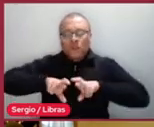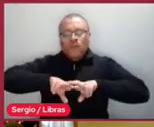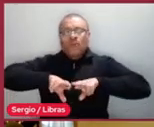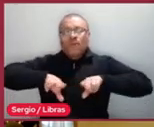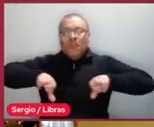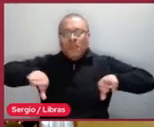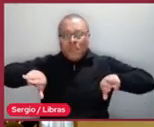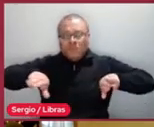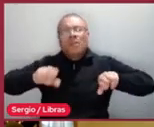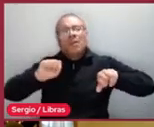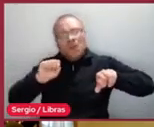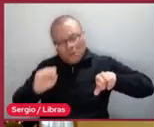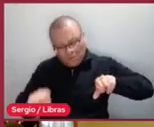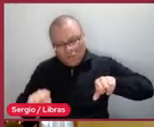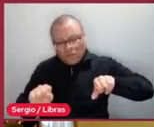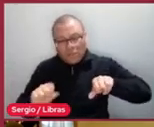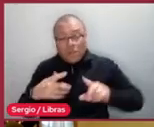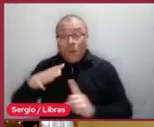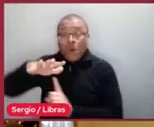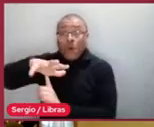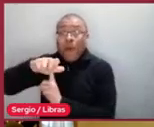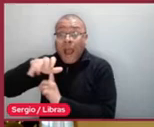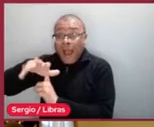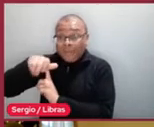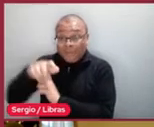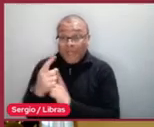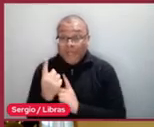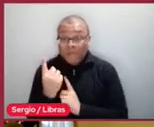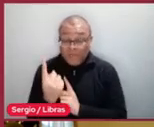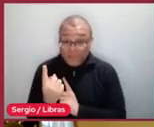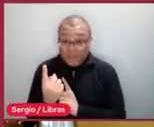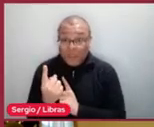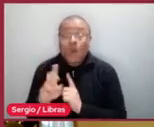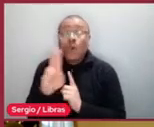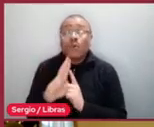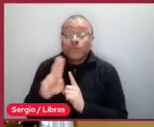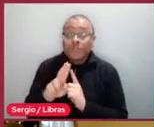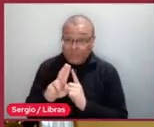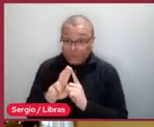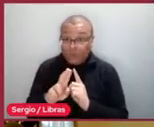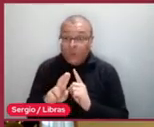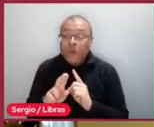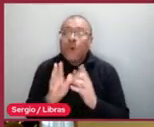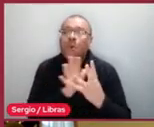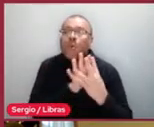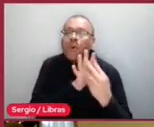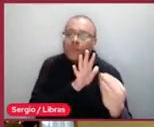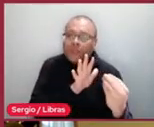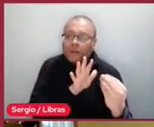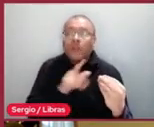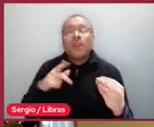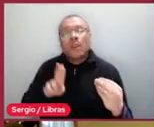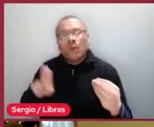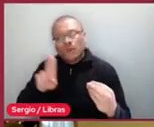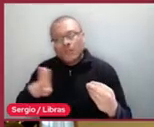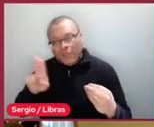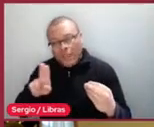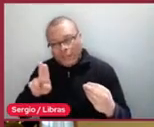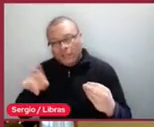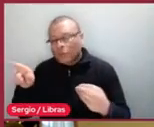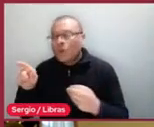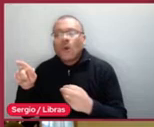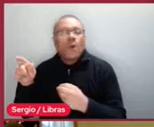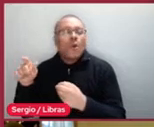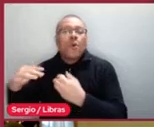could have the same API to work with the schema and to work with the data. So we can merge schemas, we can